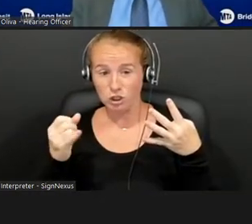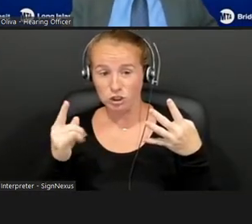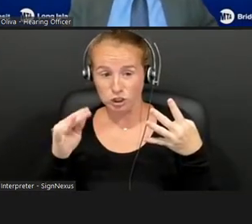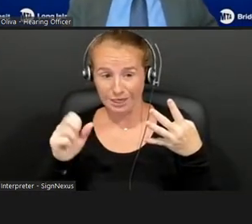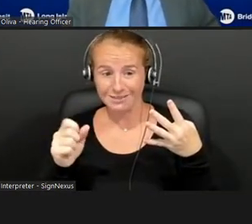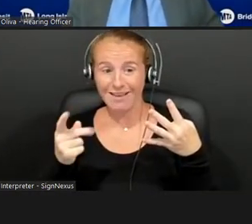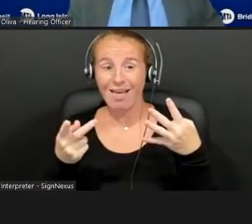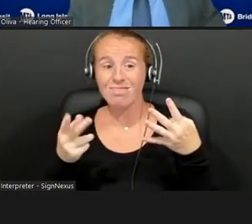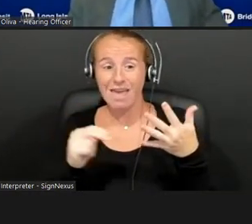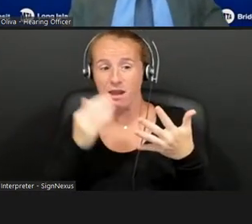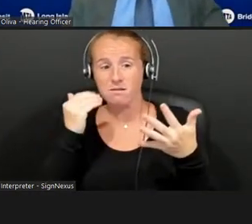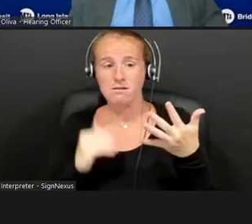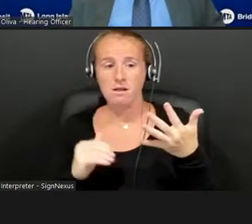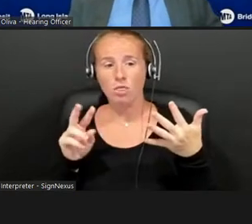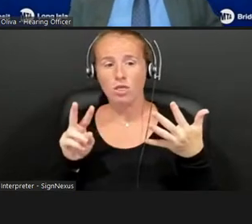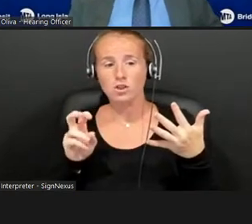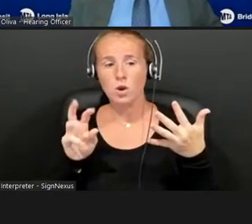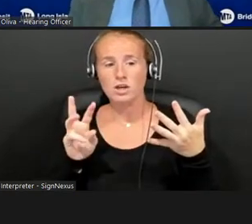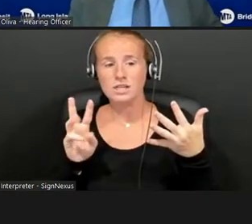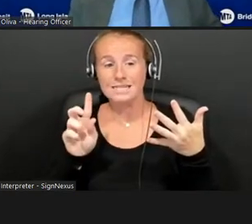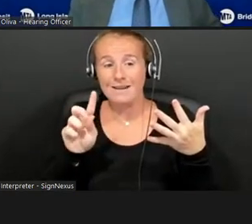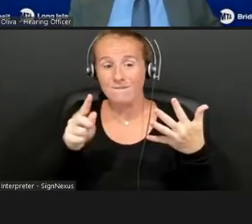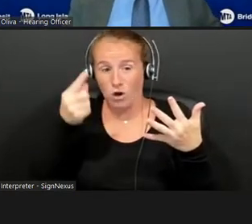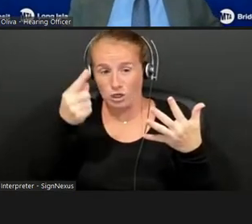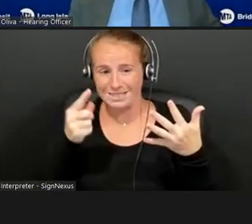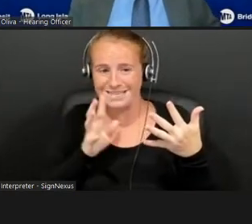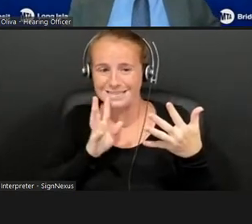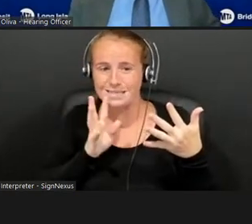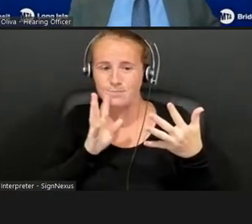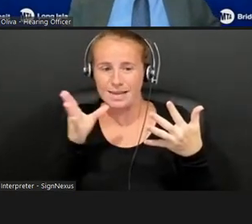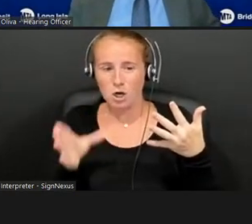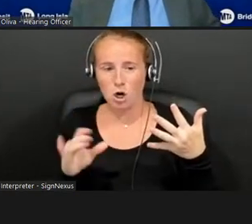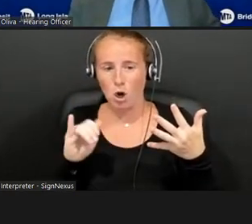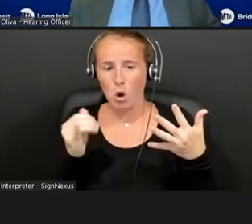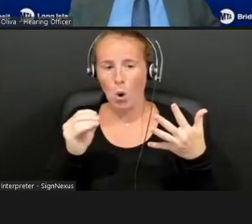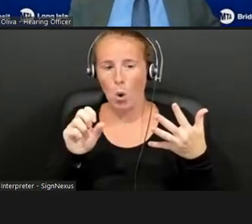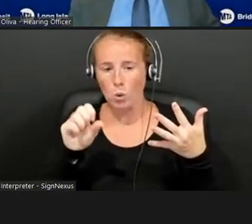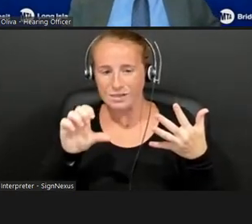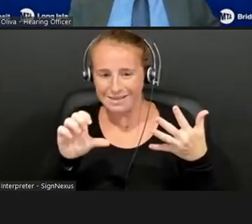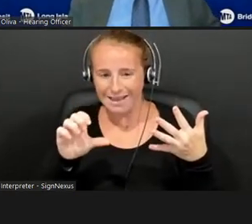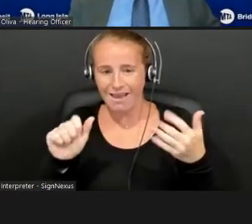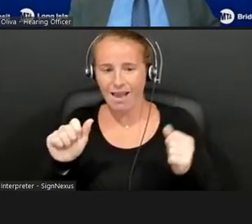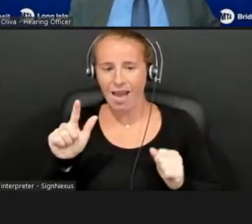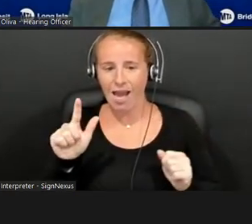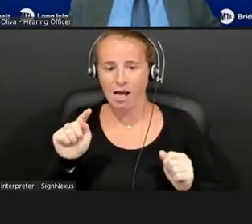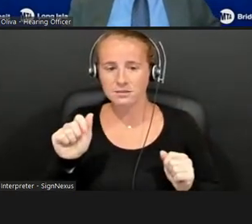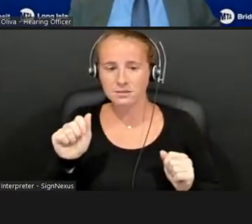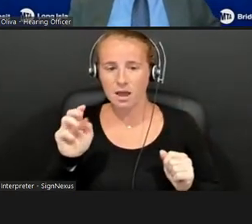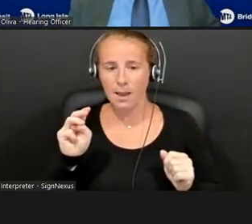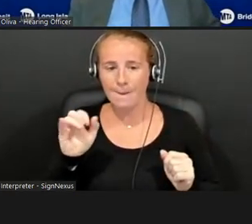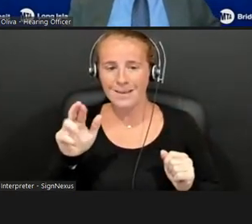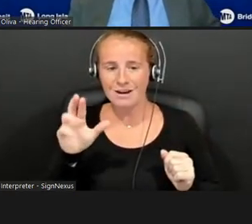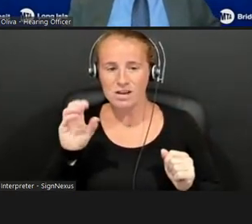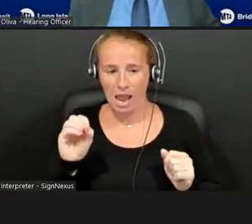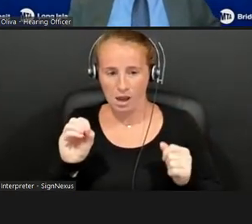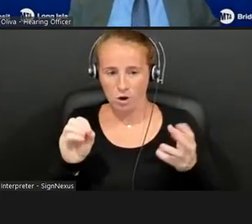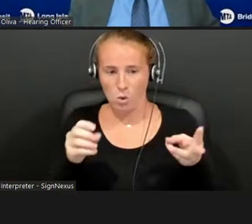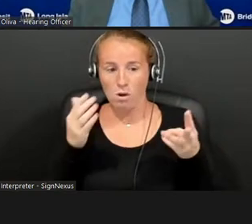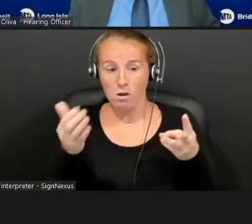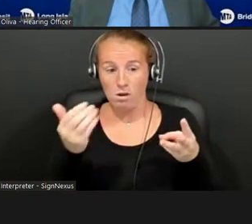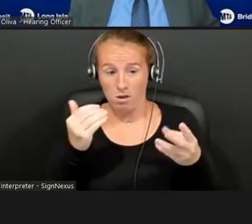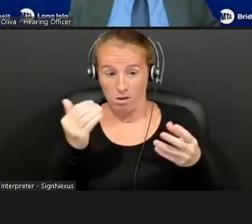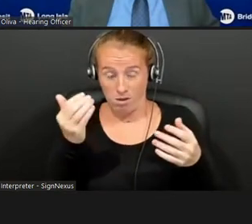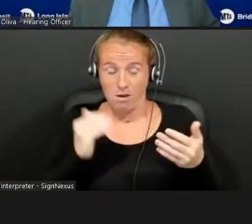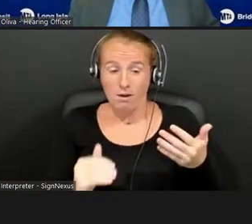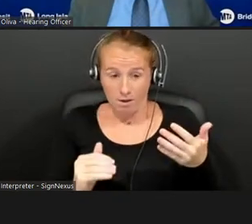261st speaker Jose altam Mariano our next speaker is Jose